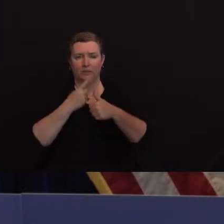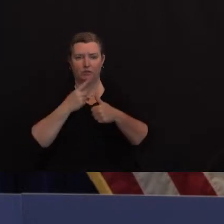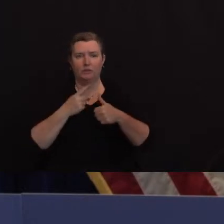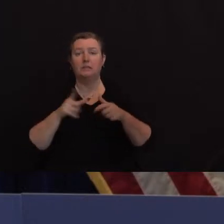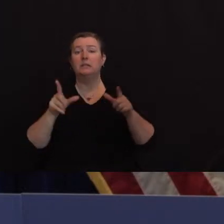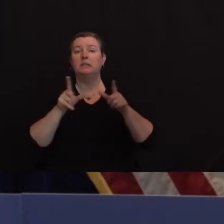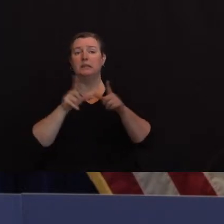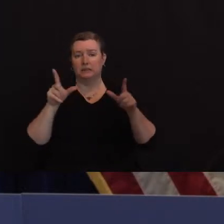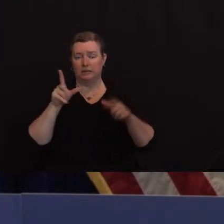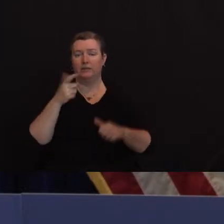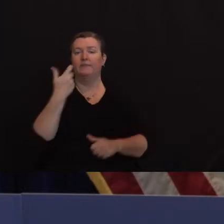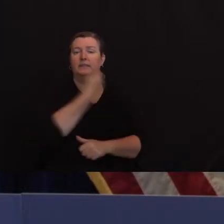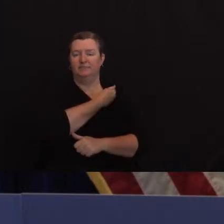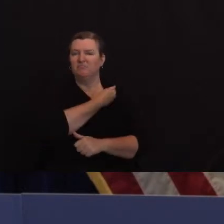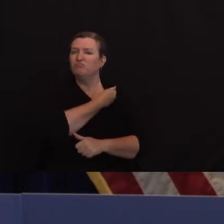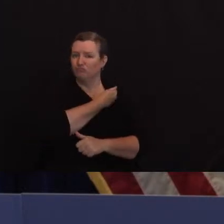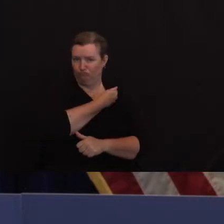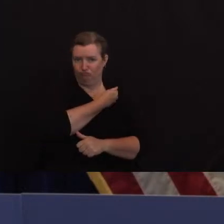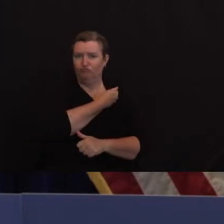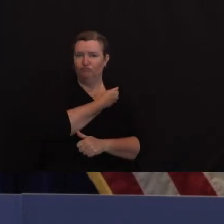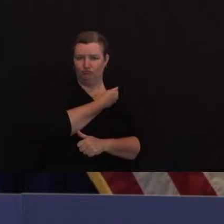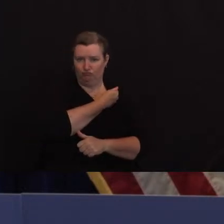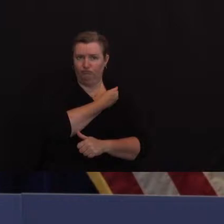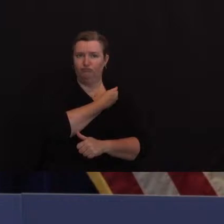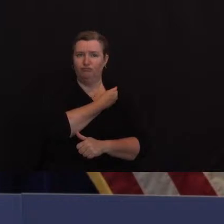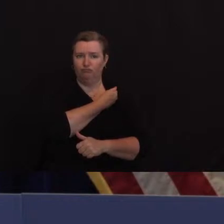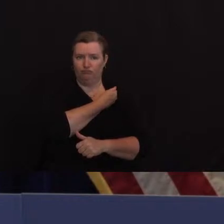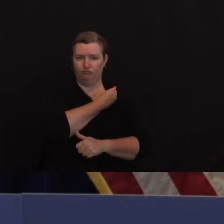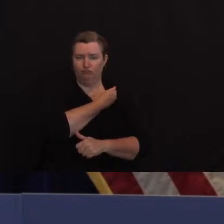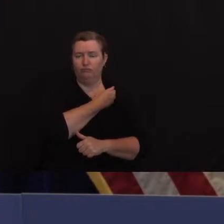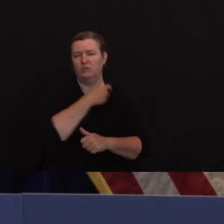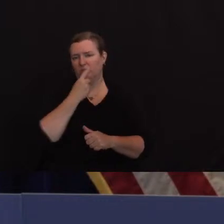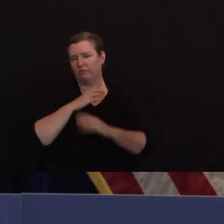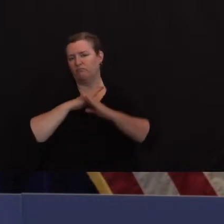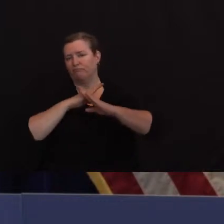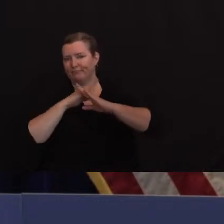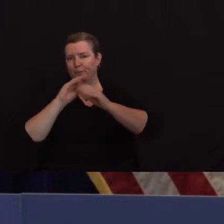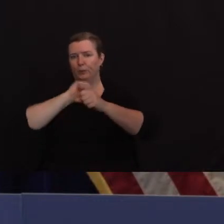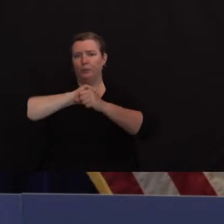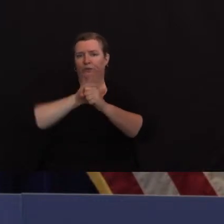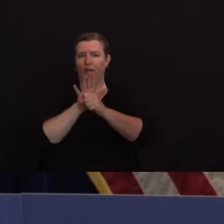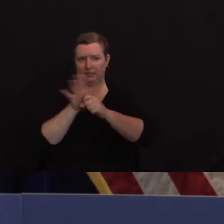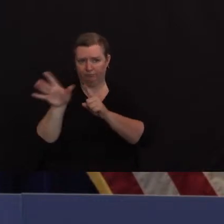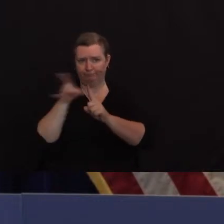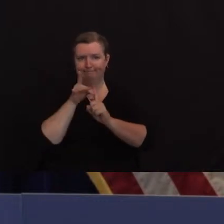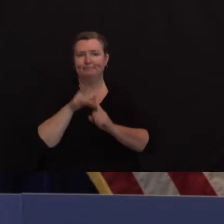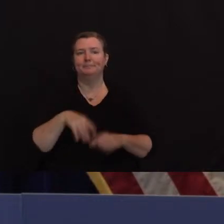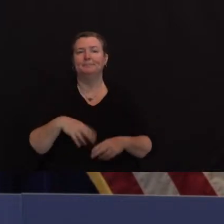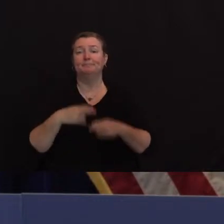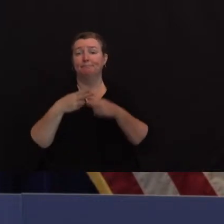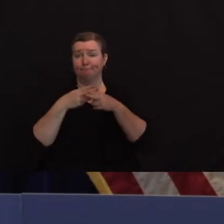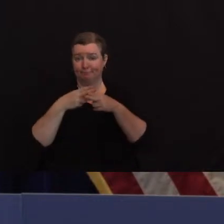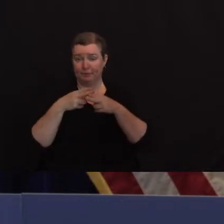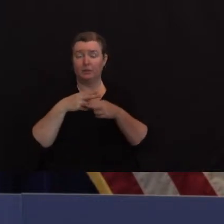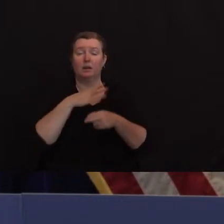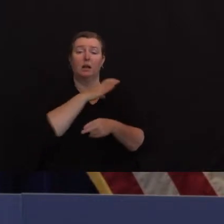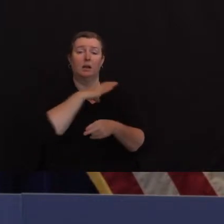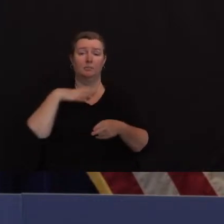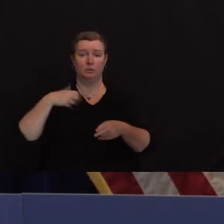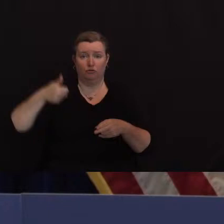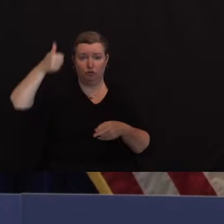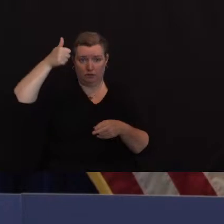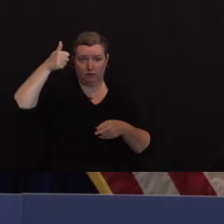States. In making the announcement, the acting FDA commissioner said, and I quote, "The public can be confident that